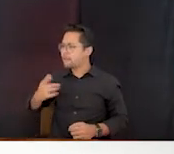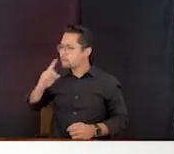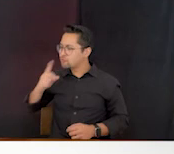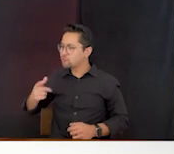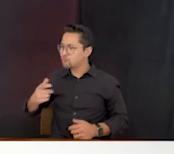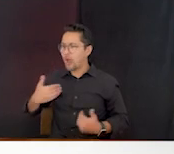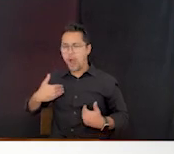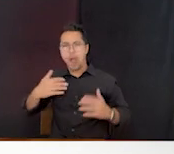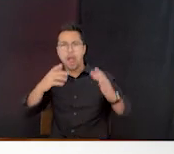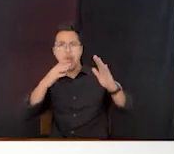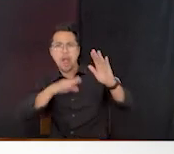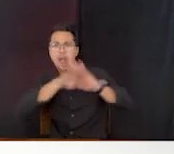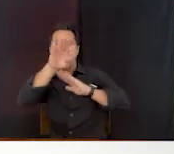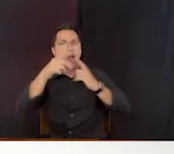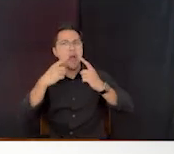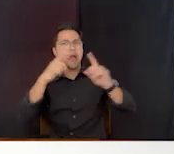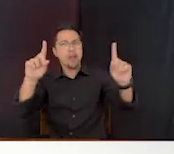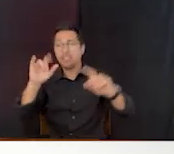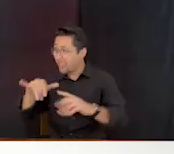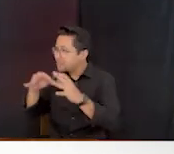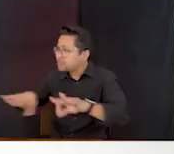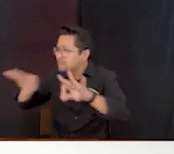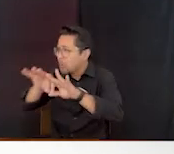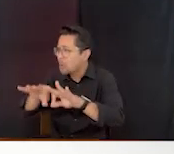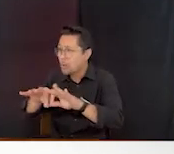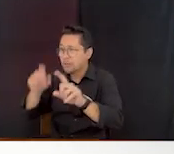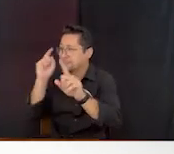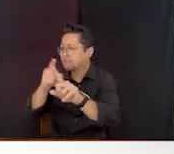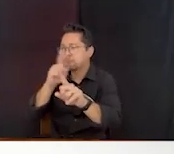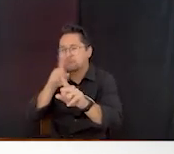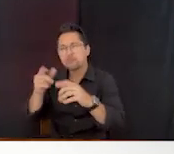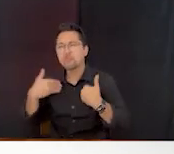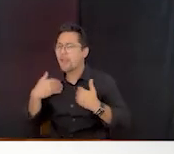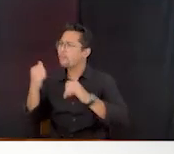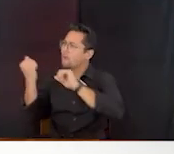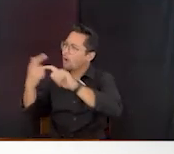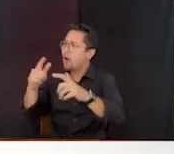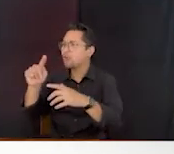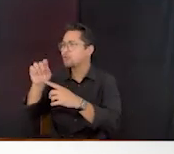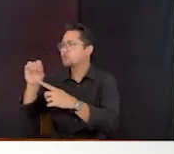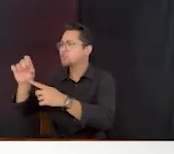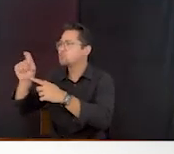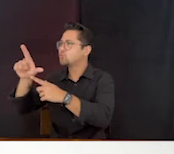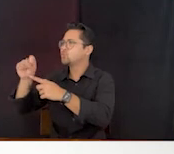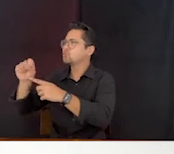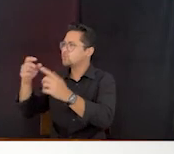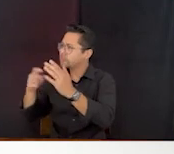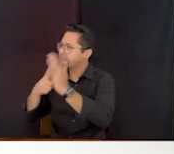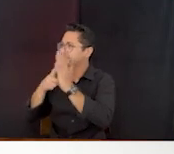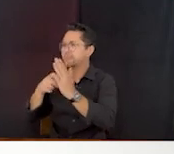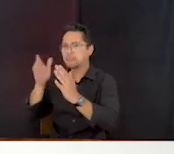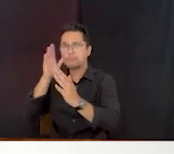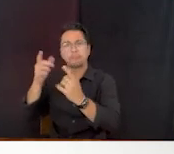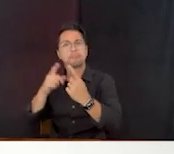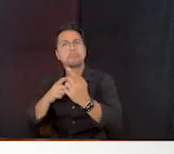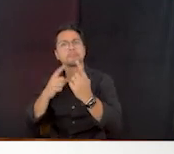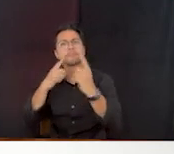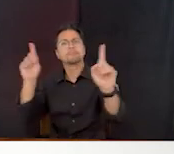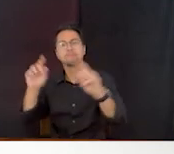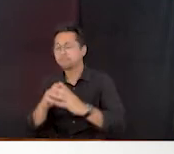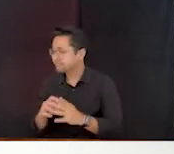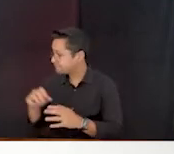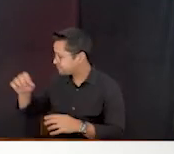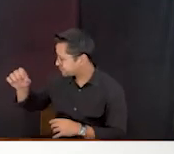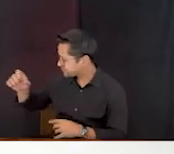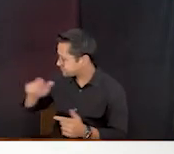do well, and that's the most important thing is making sure that you have all the tools you need to do well. So. I could say